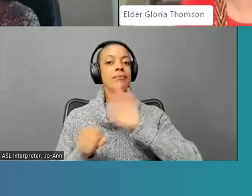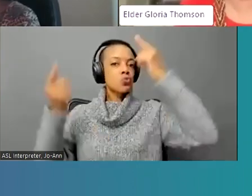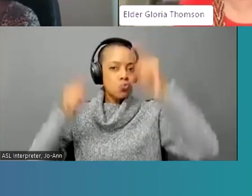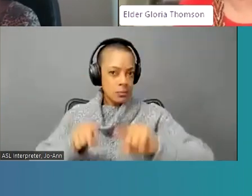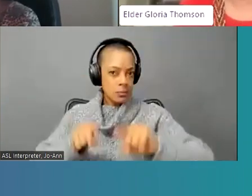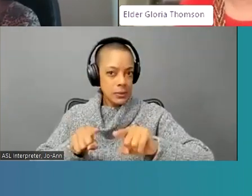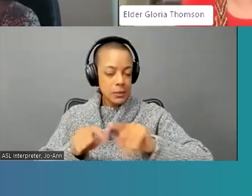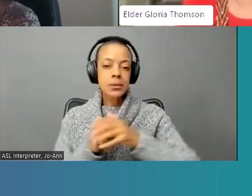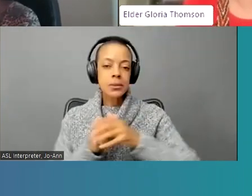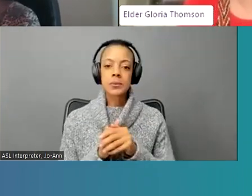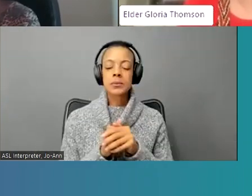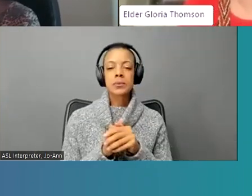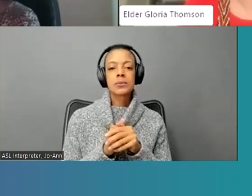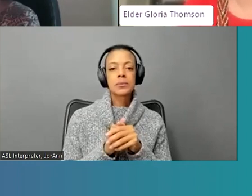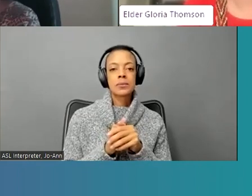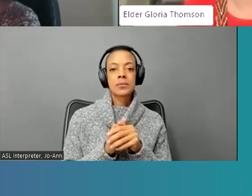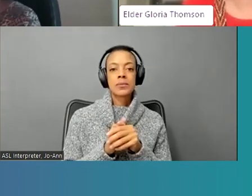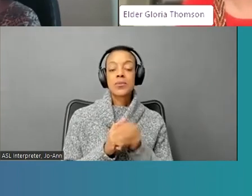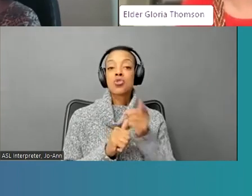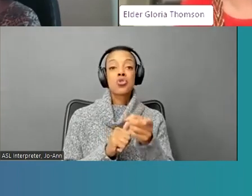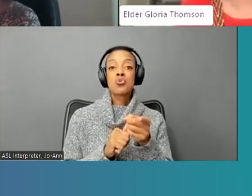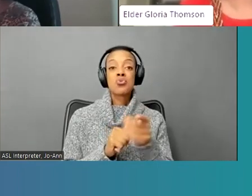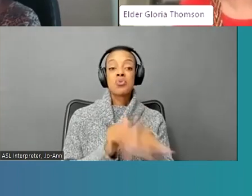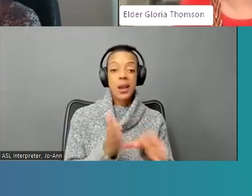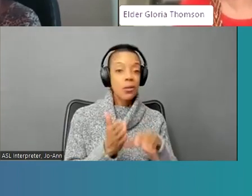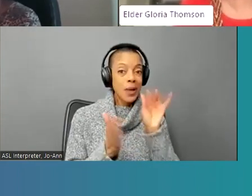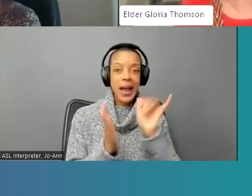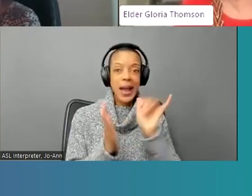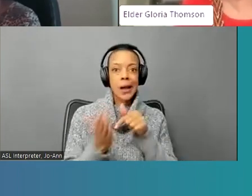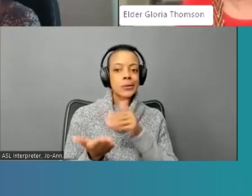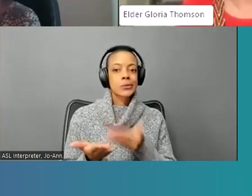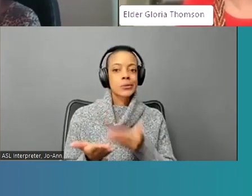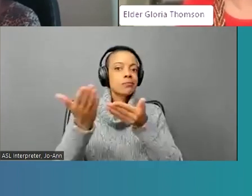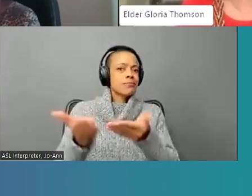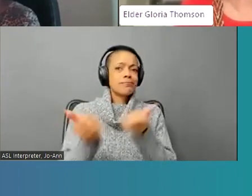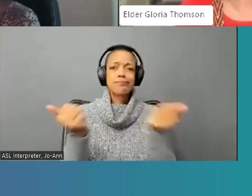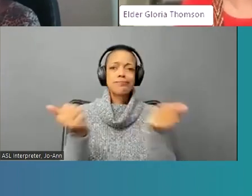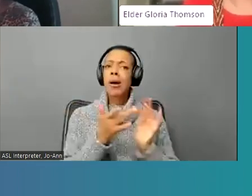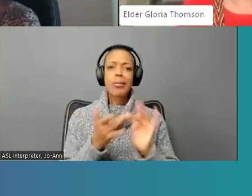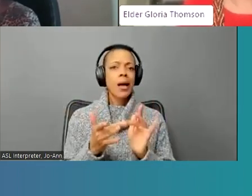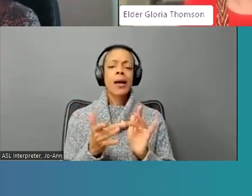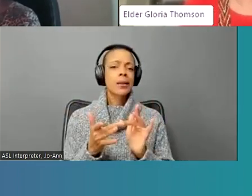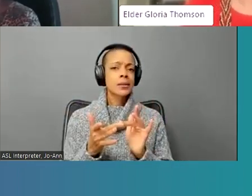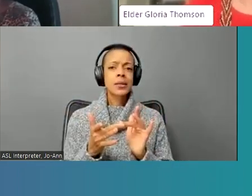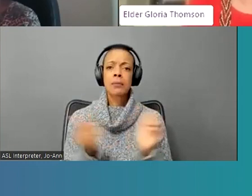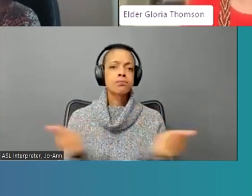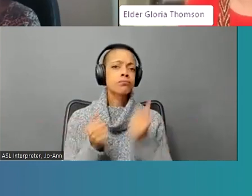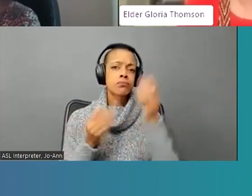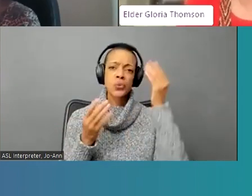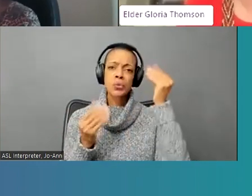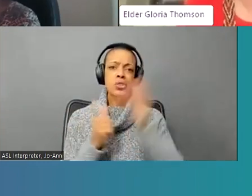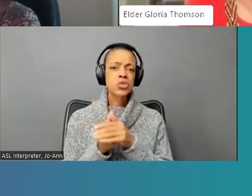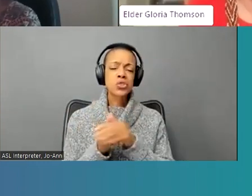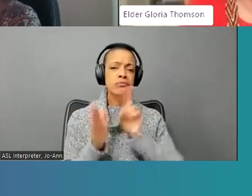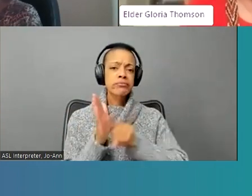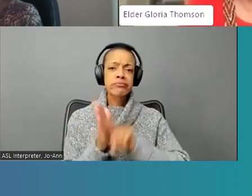find out about, you know, how to present tobacco. There's a lot online that you can look and